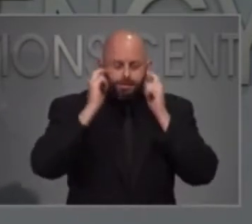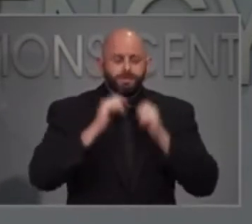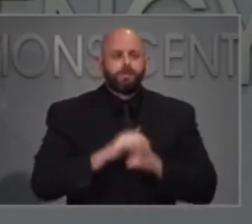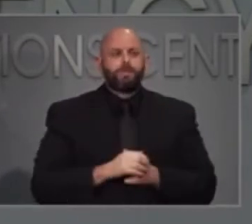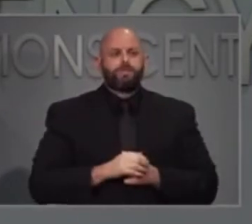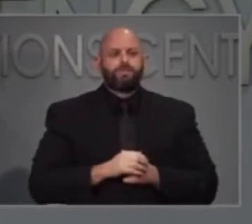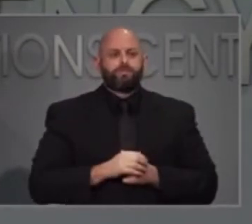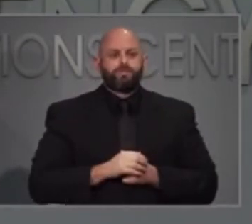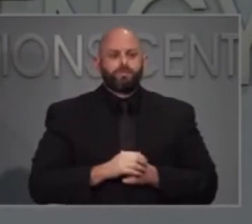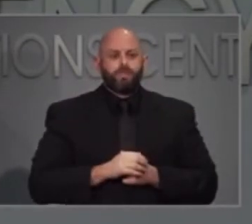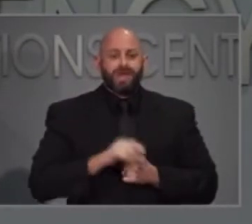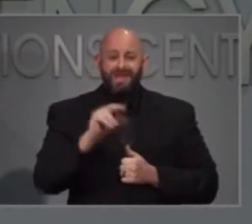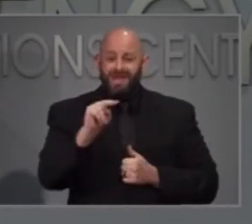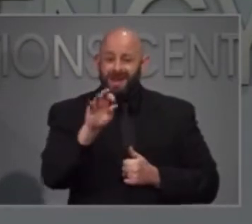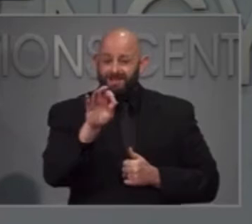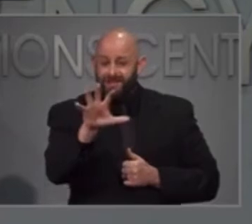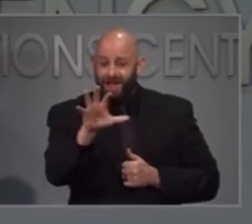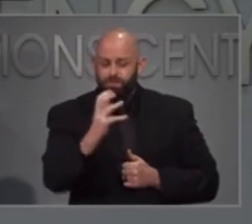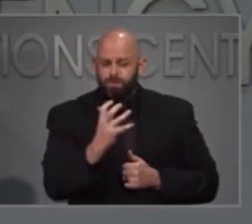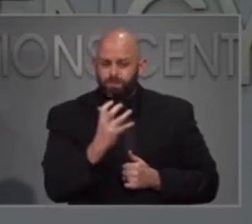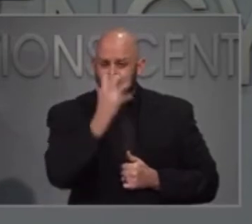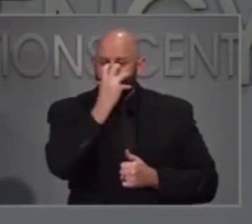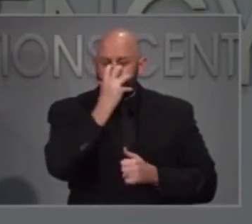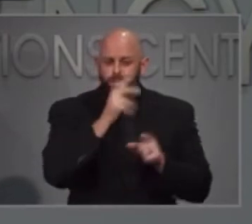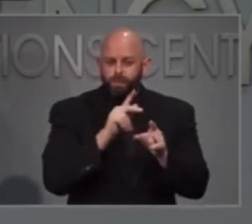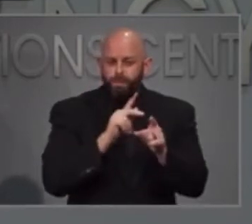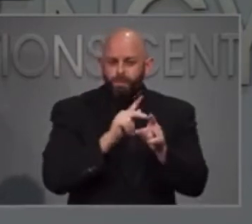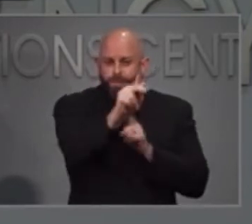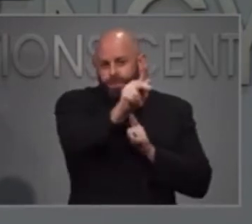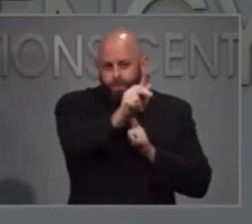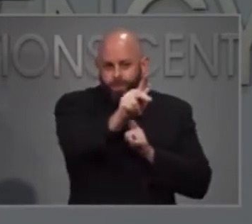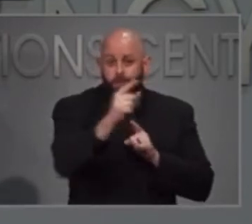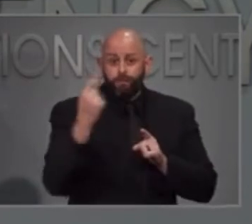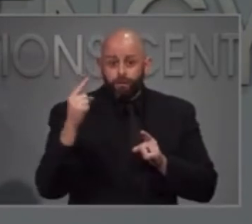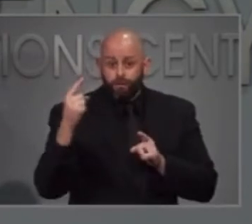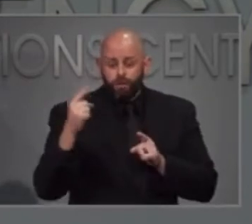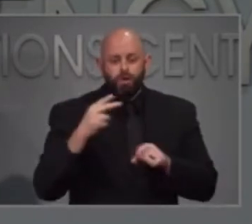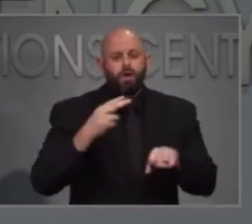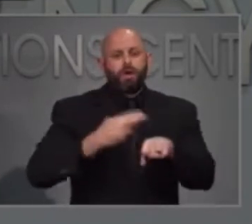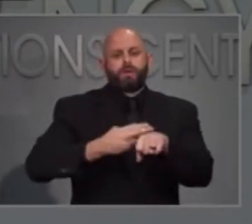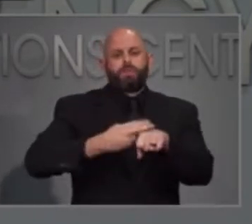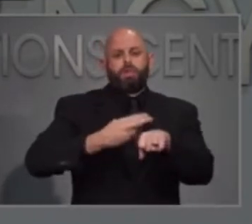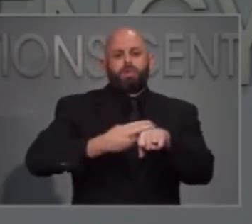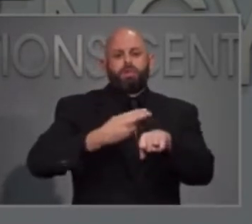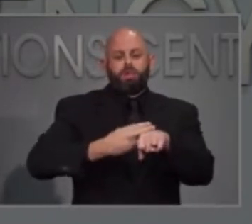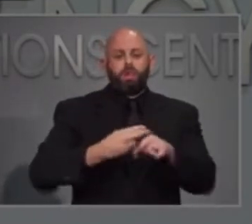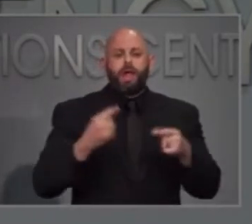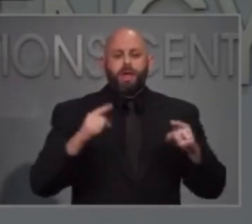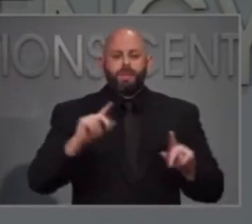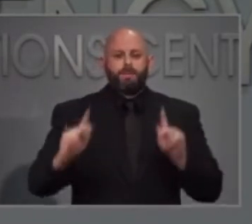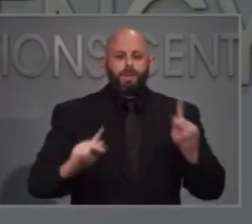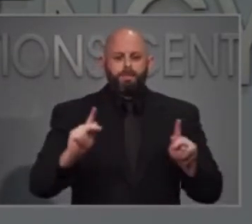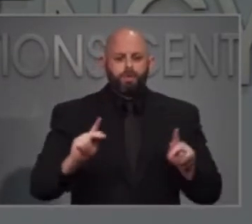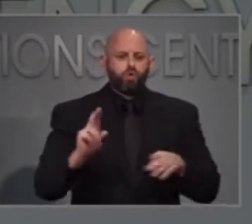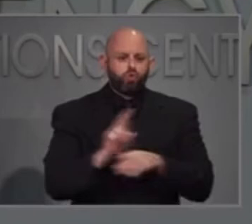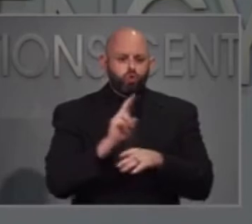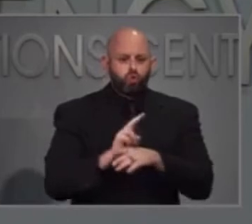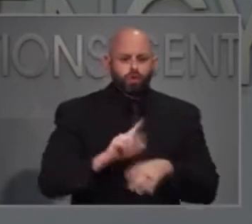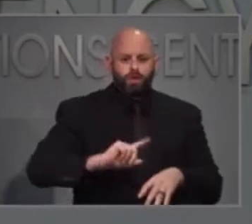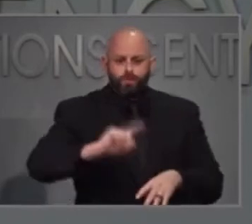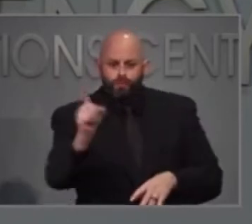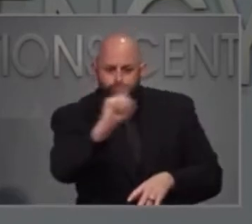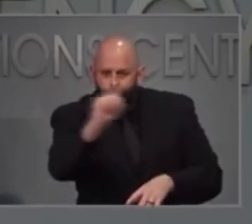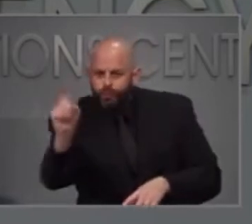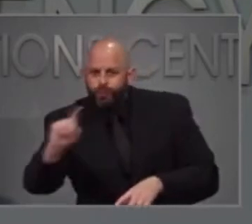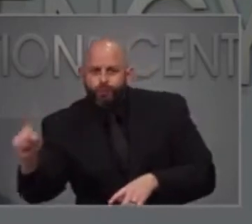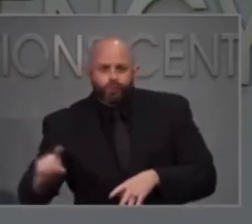something that is recommended really in a hospitalized setting when folks are doing aerosolized procedures. Other than